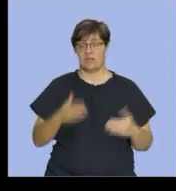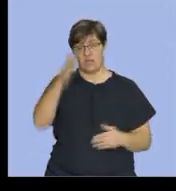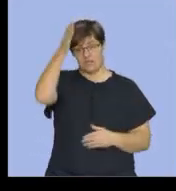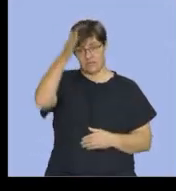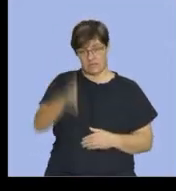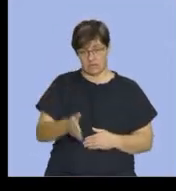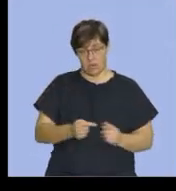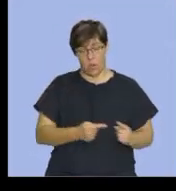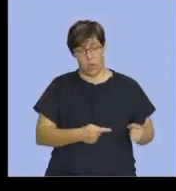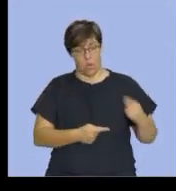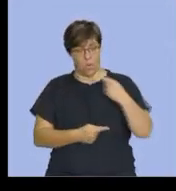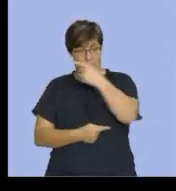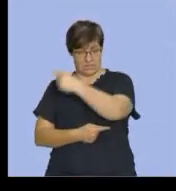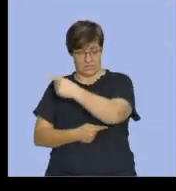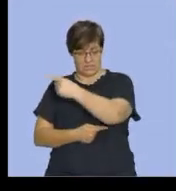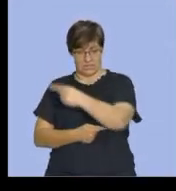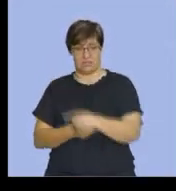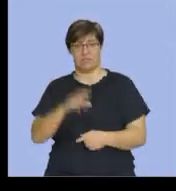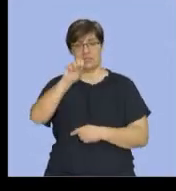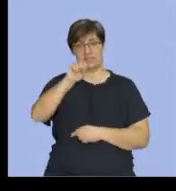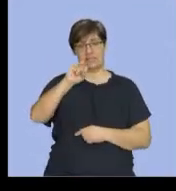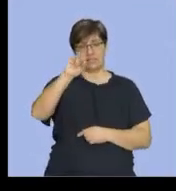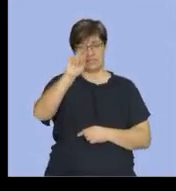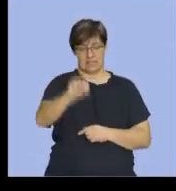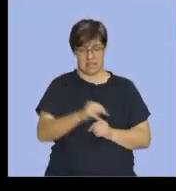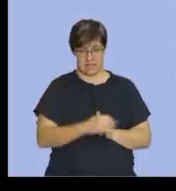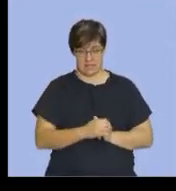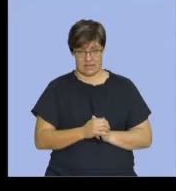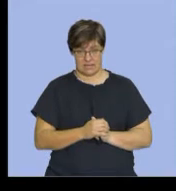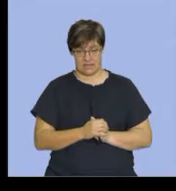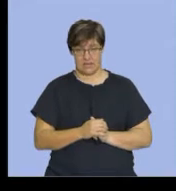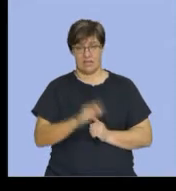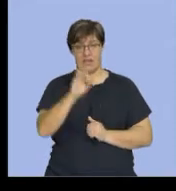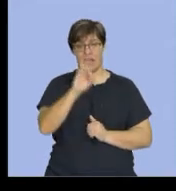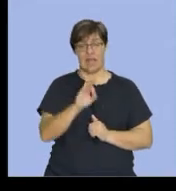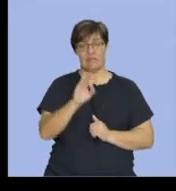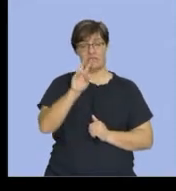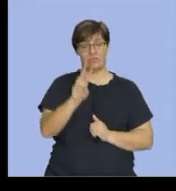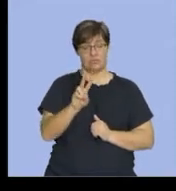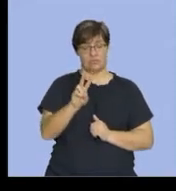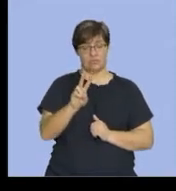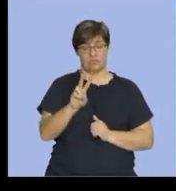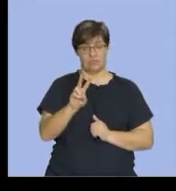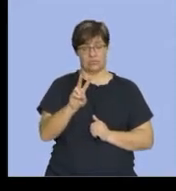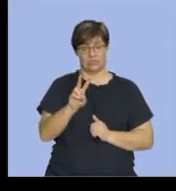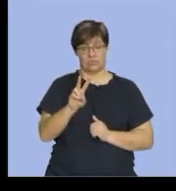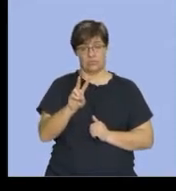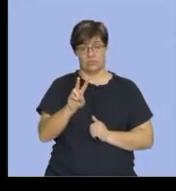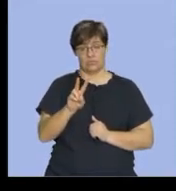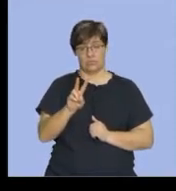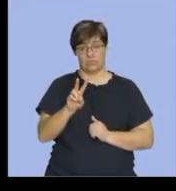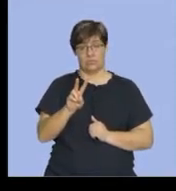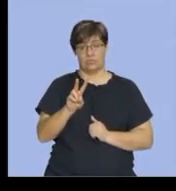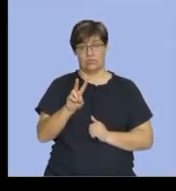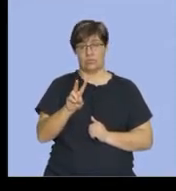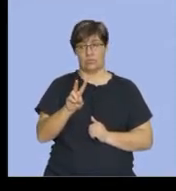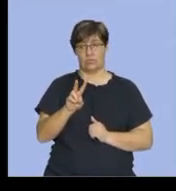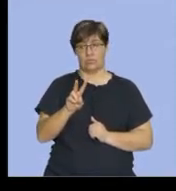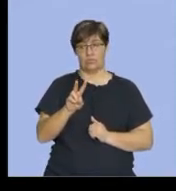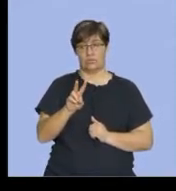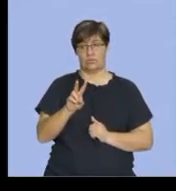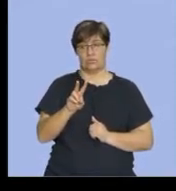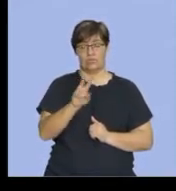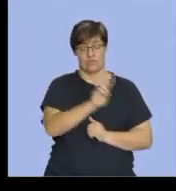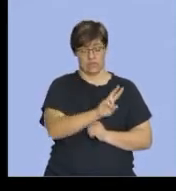vertical, it's opposite, so we're going to use sine. So F2 vertical is F2